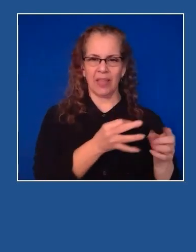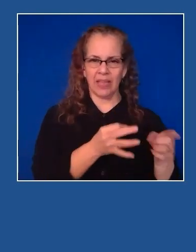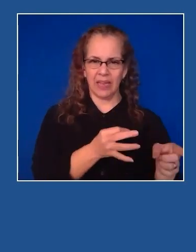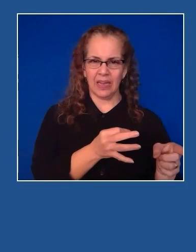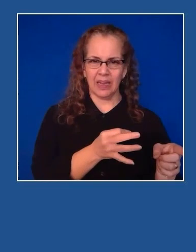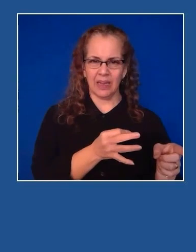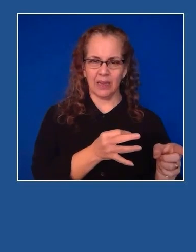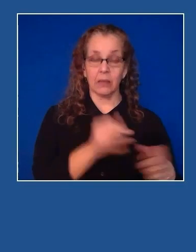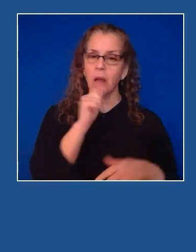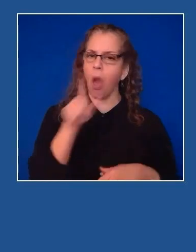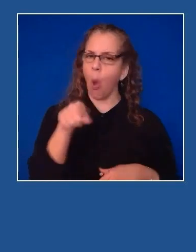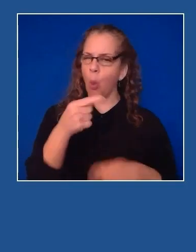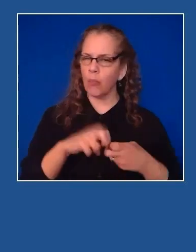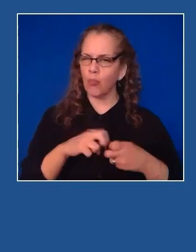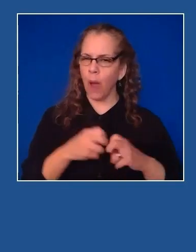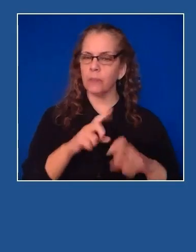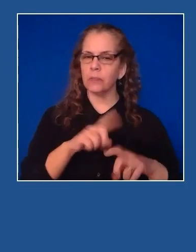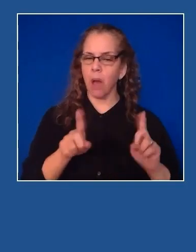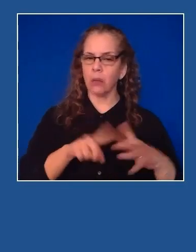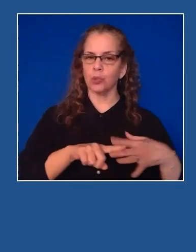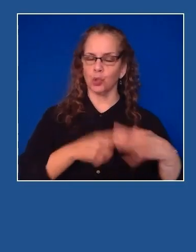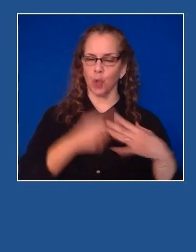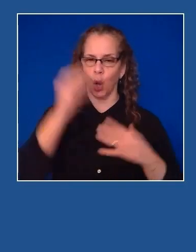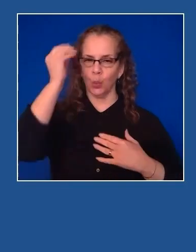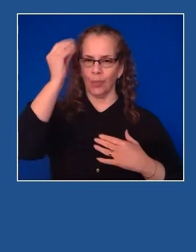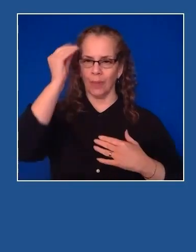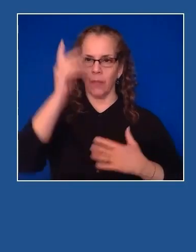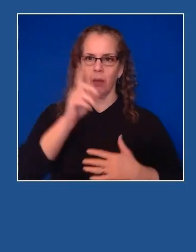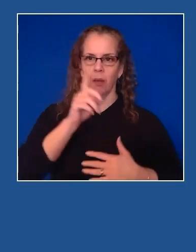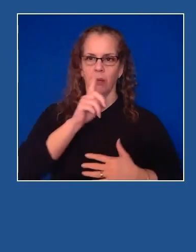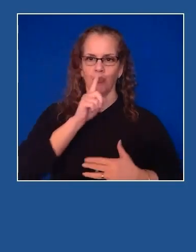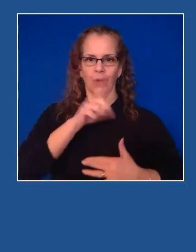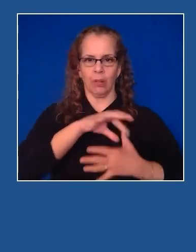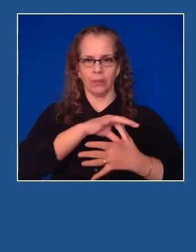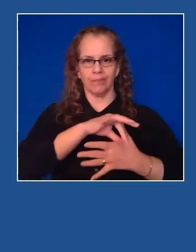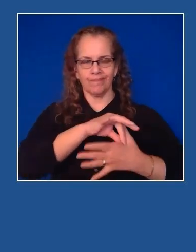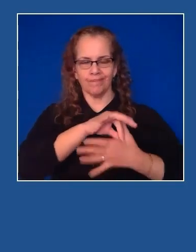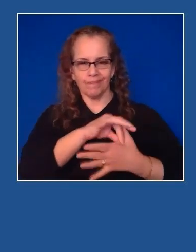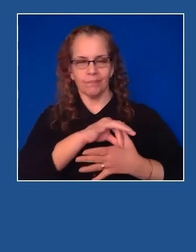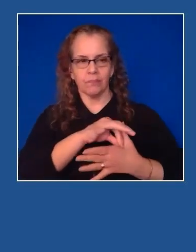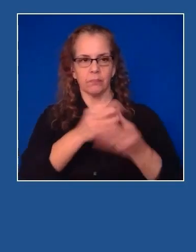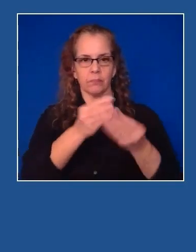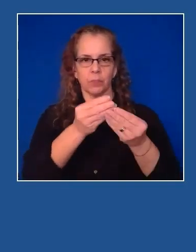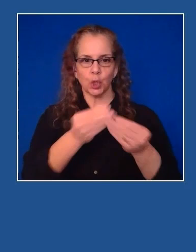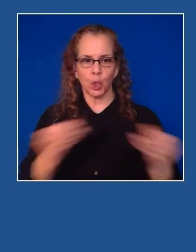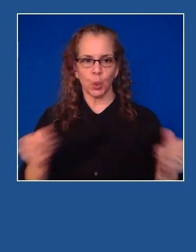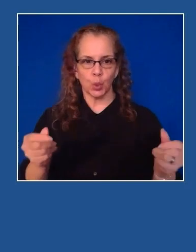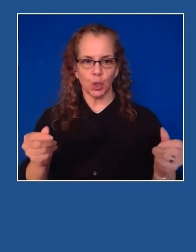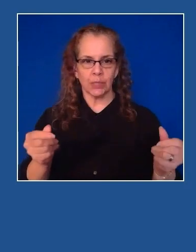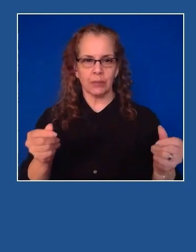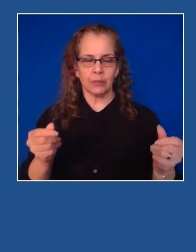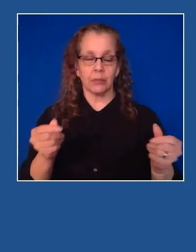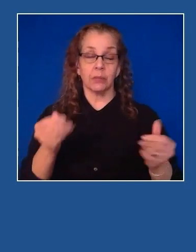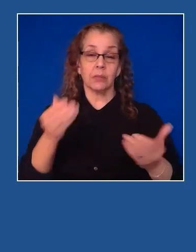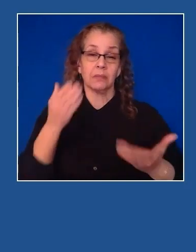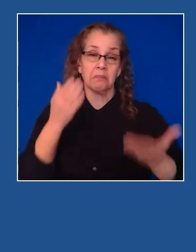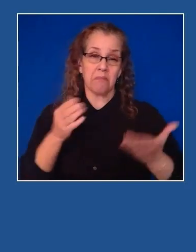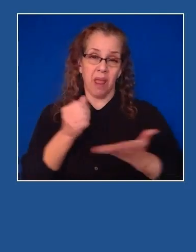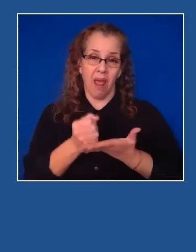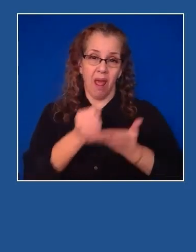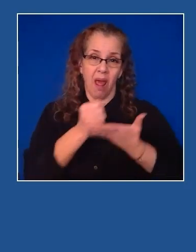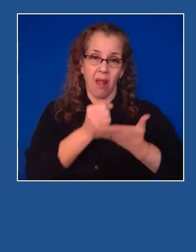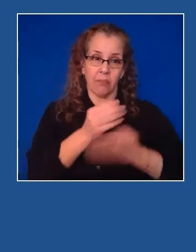think about very concrete and specific solutions that might make things better for